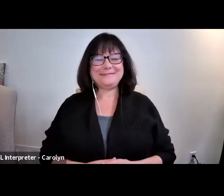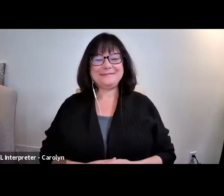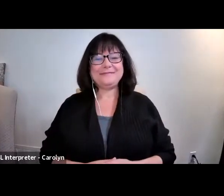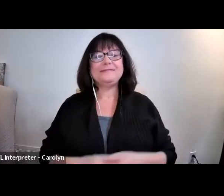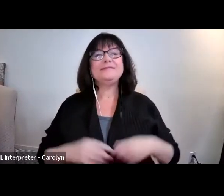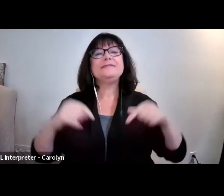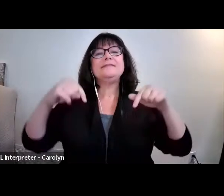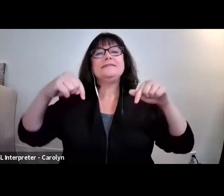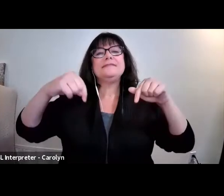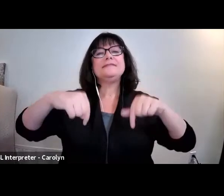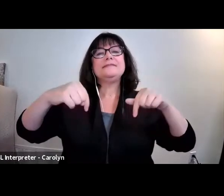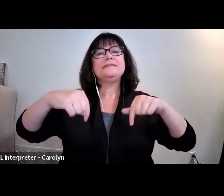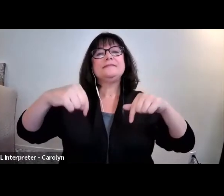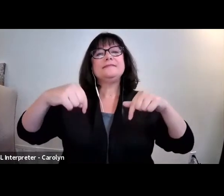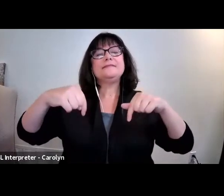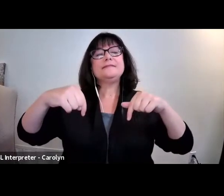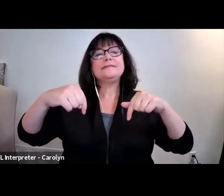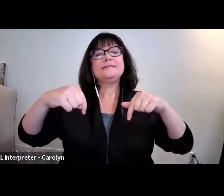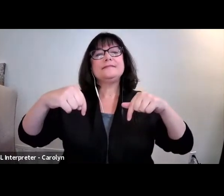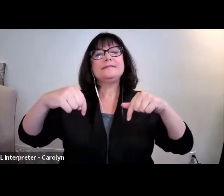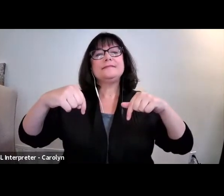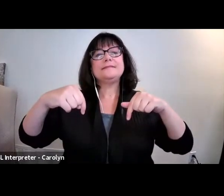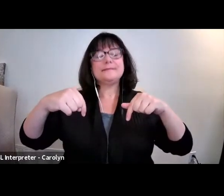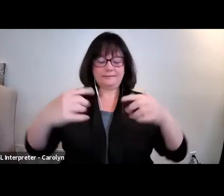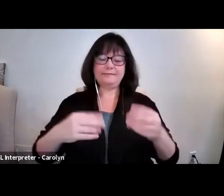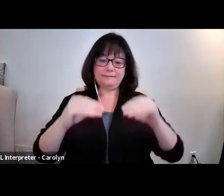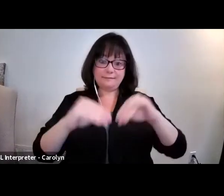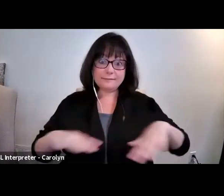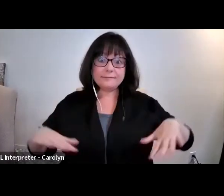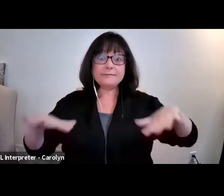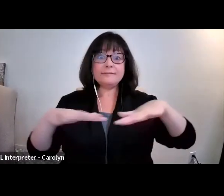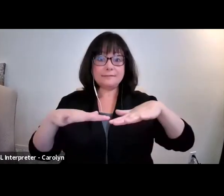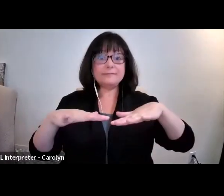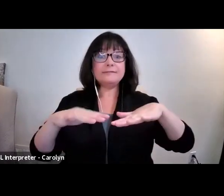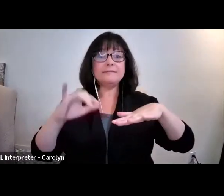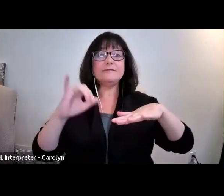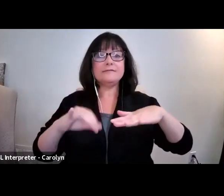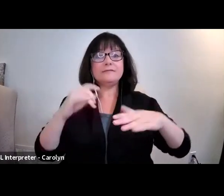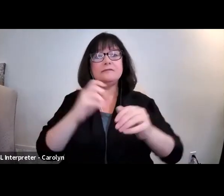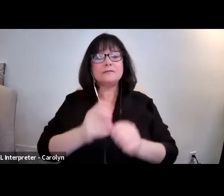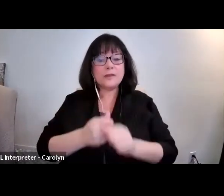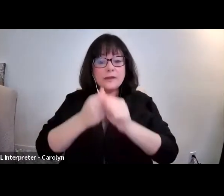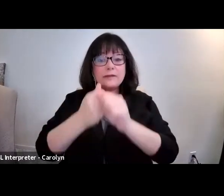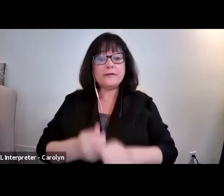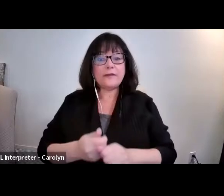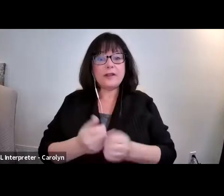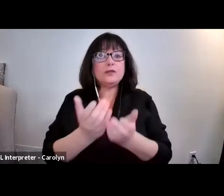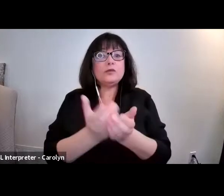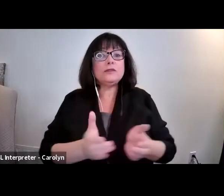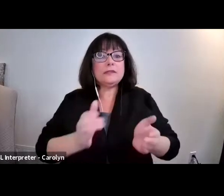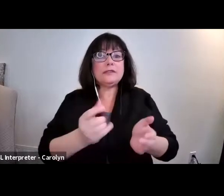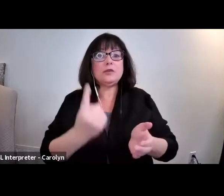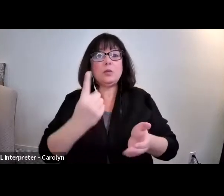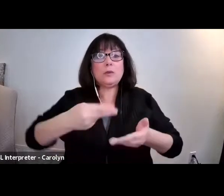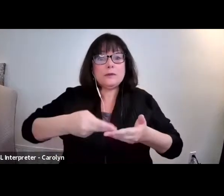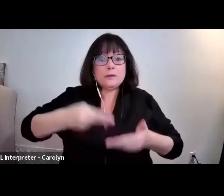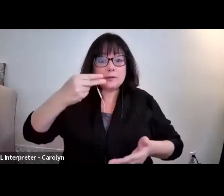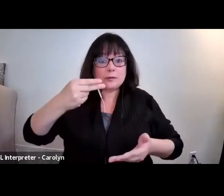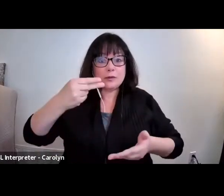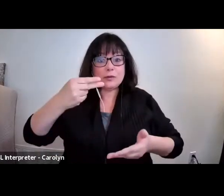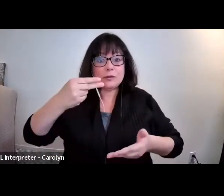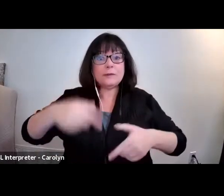This territory is subject of the Dish with One Spoon Wampum Belt Covenant,